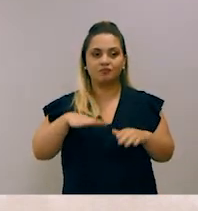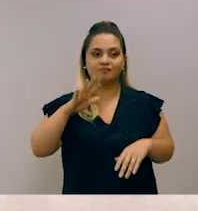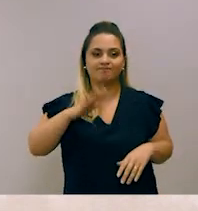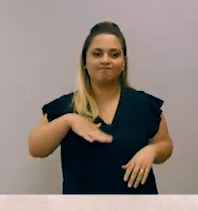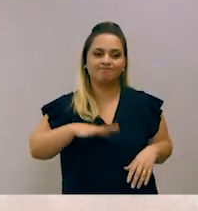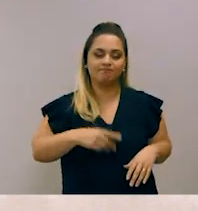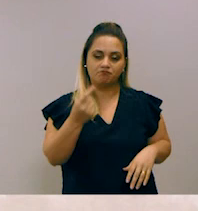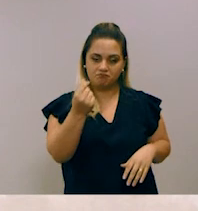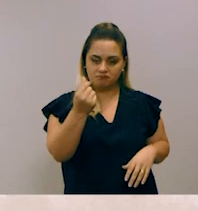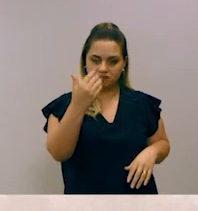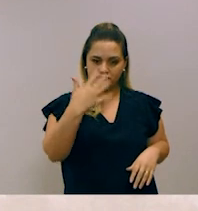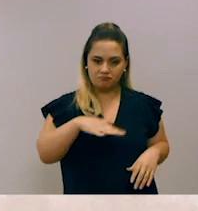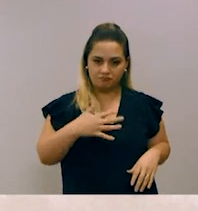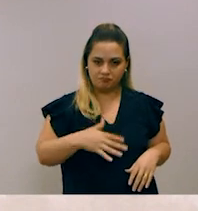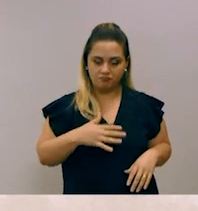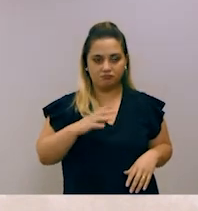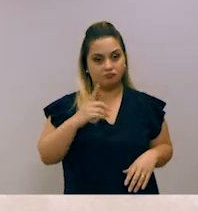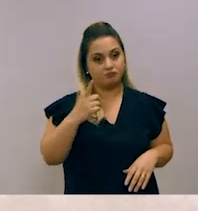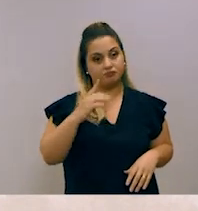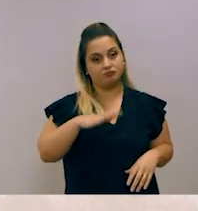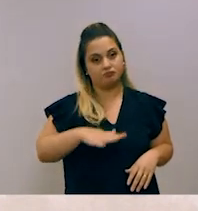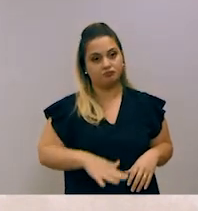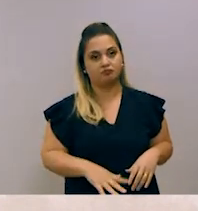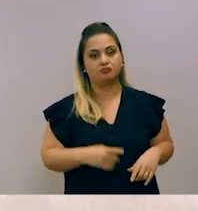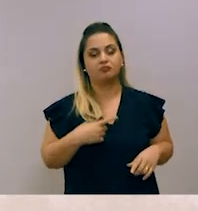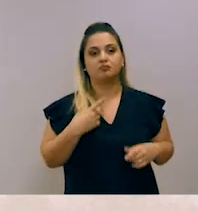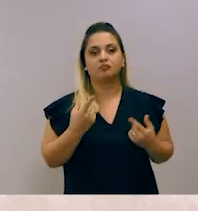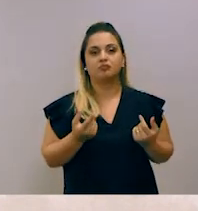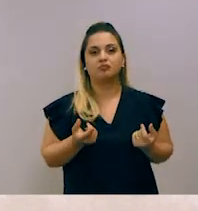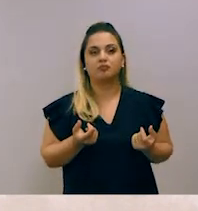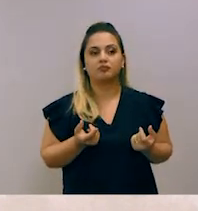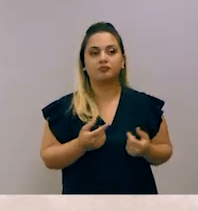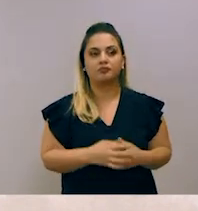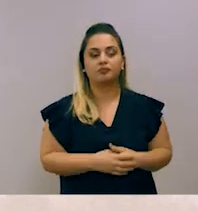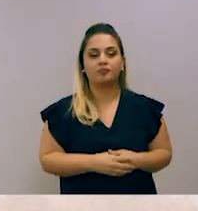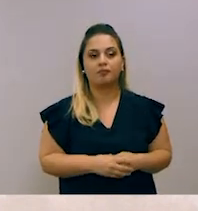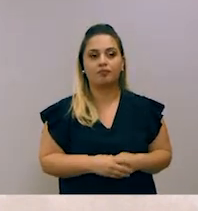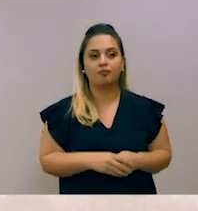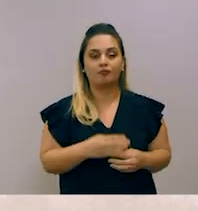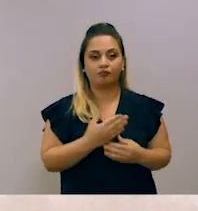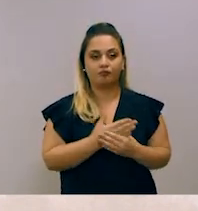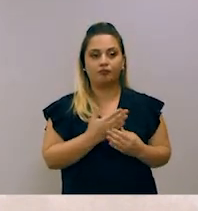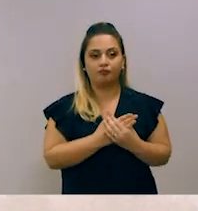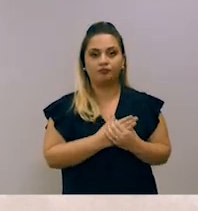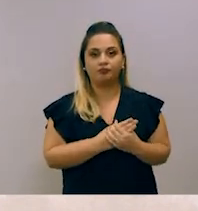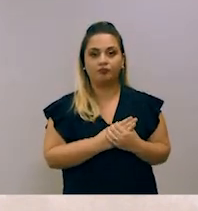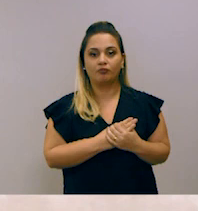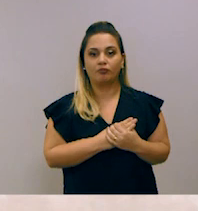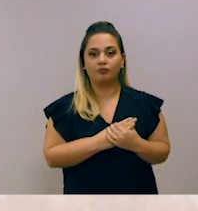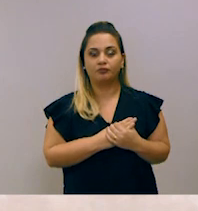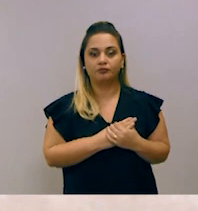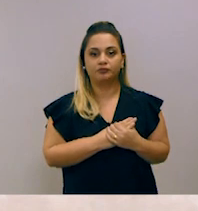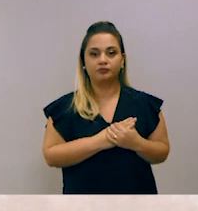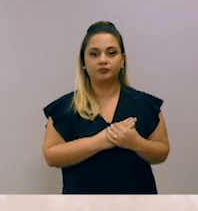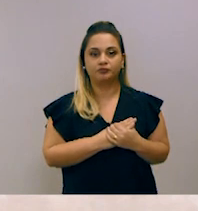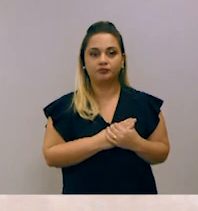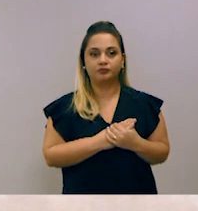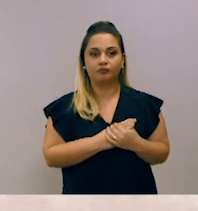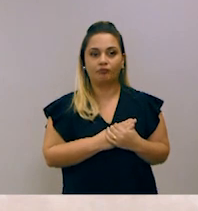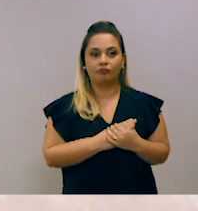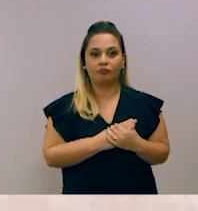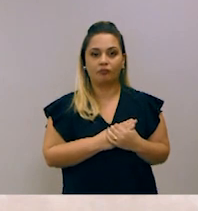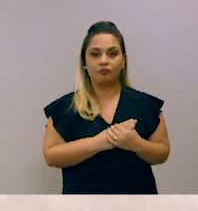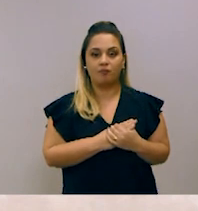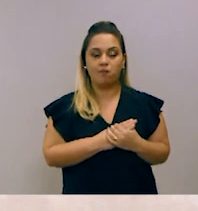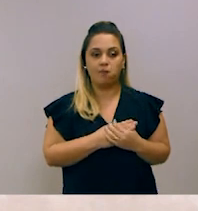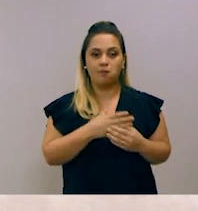cheaper. The solution that was proposed in the beginning was, in this moment, in this point of